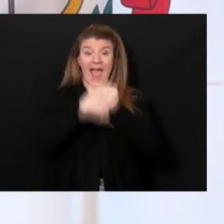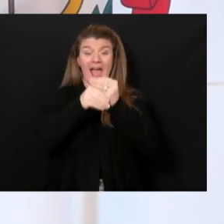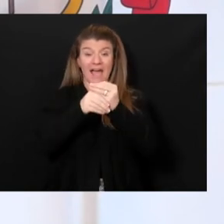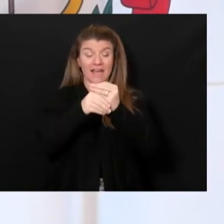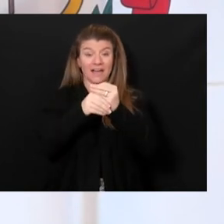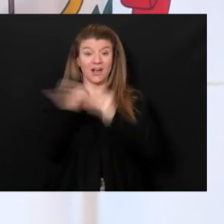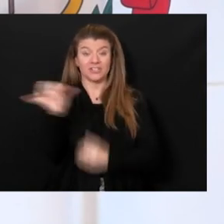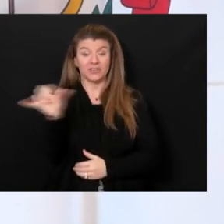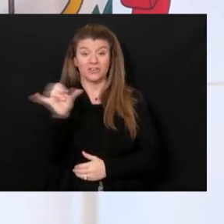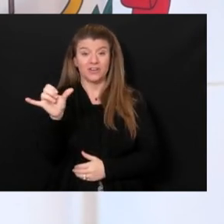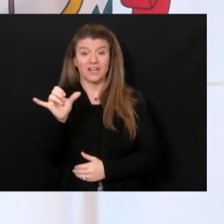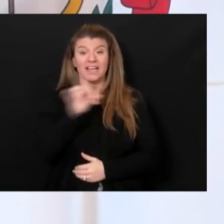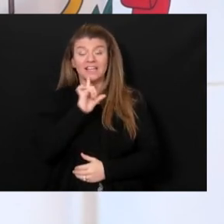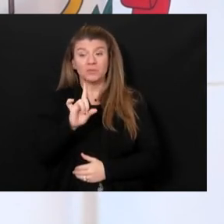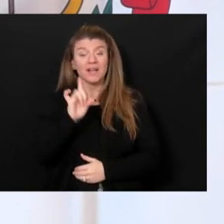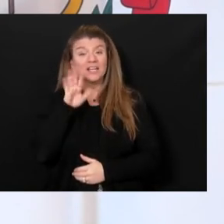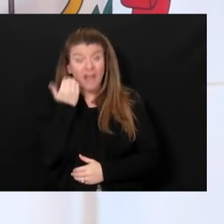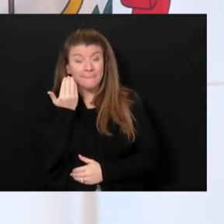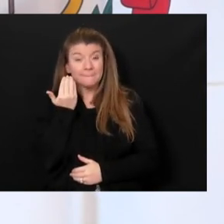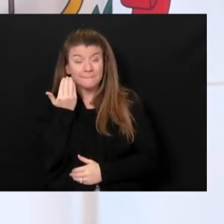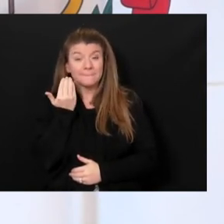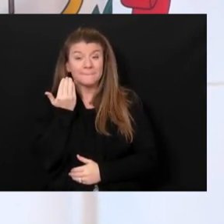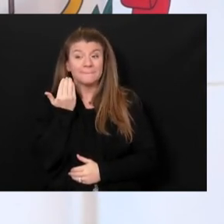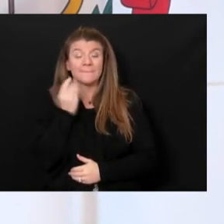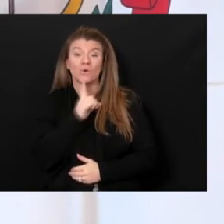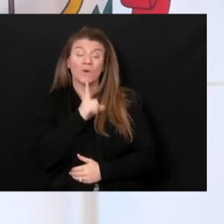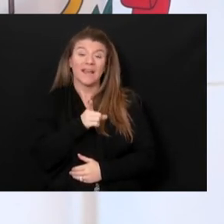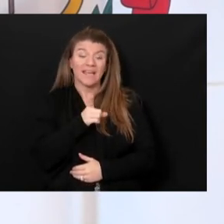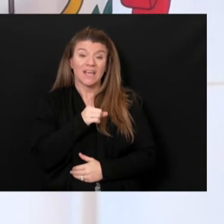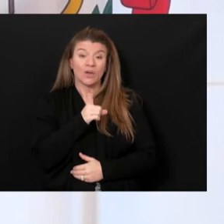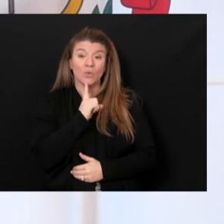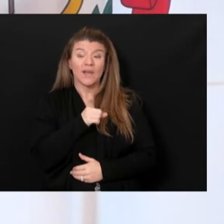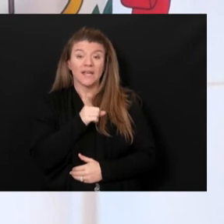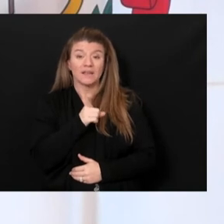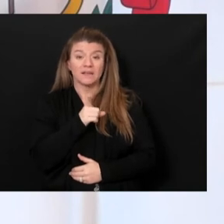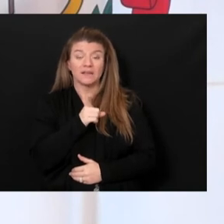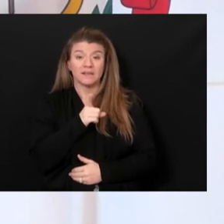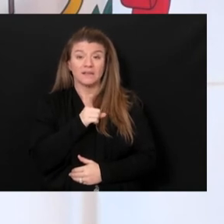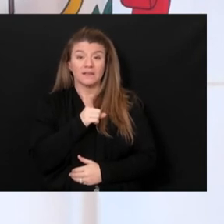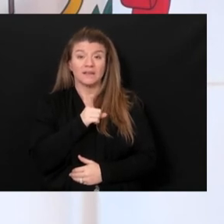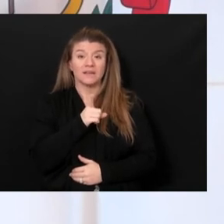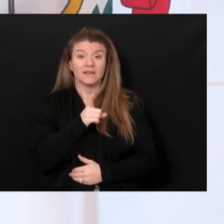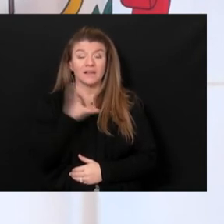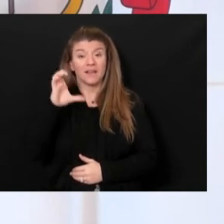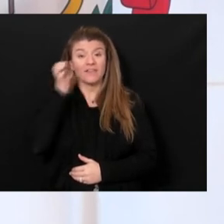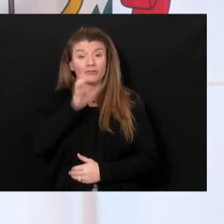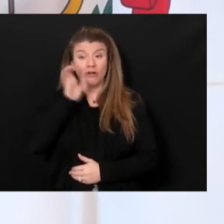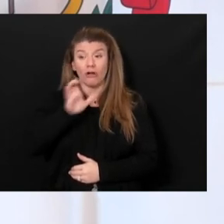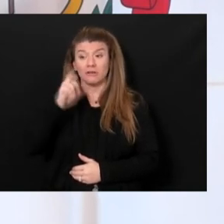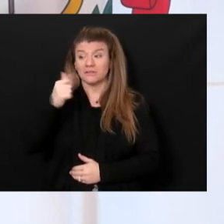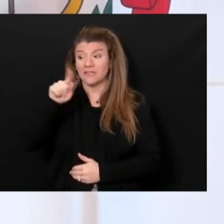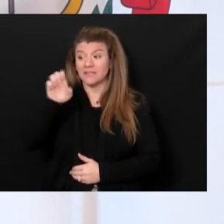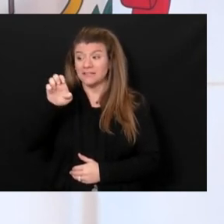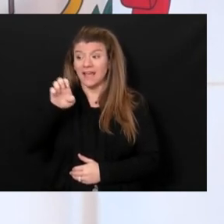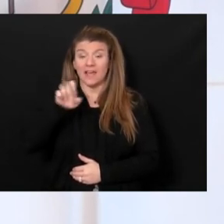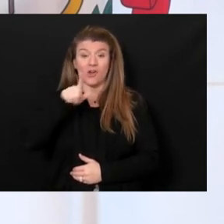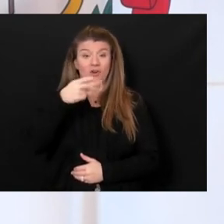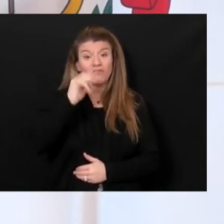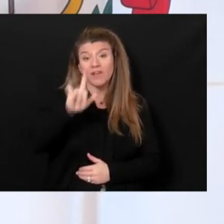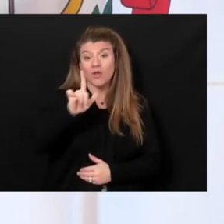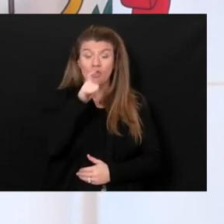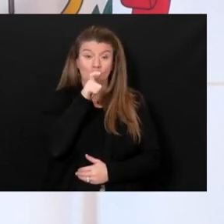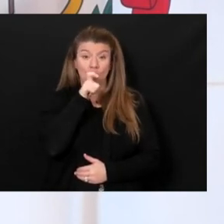just this. It's a shame, you know, really and truly, when the Charleston Gazette or Phil or whomever is